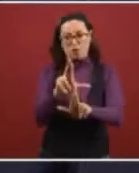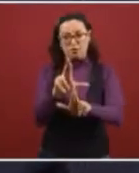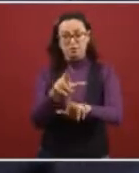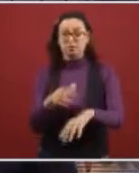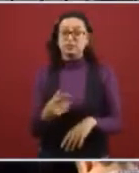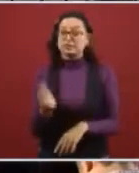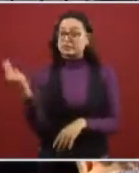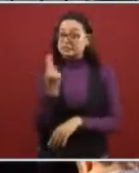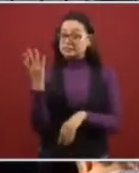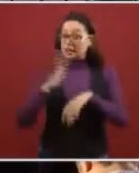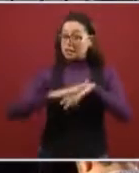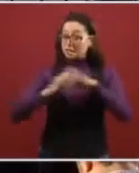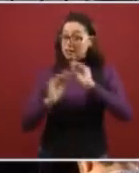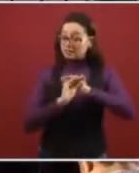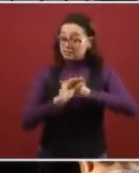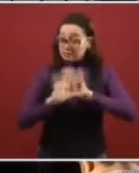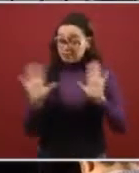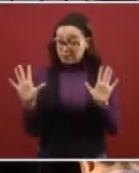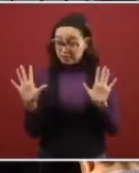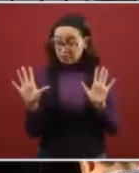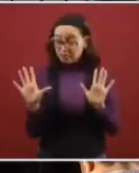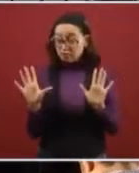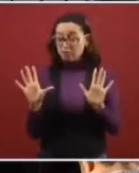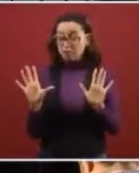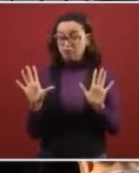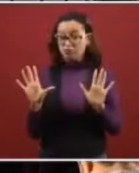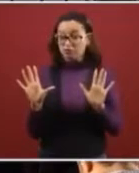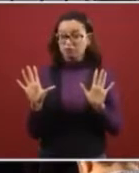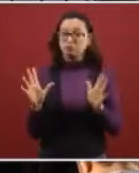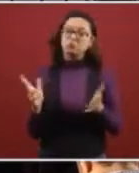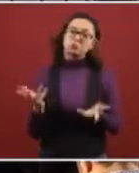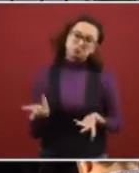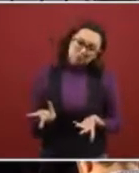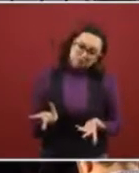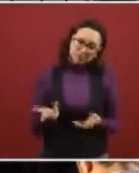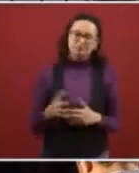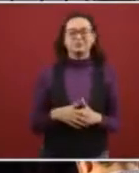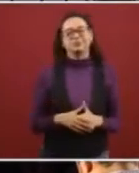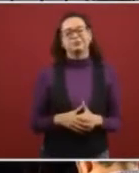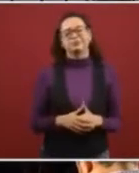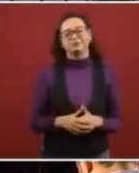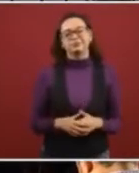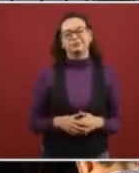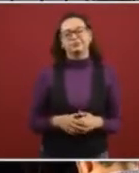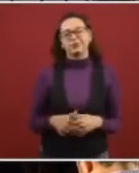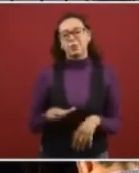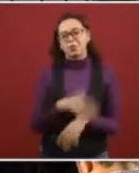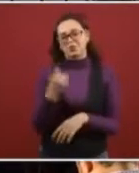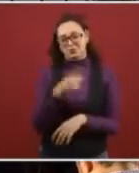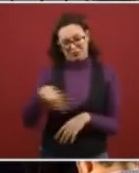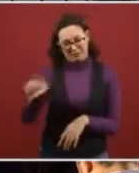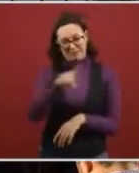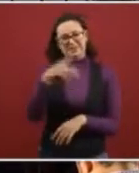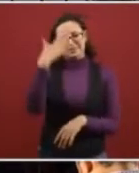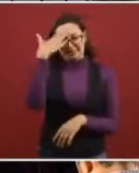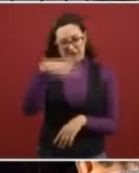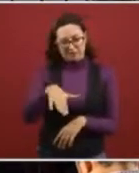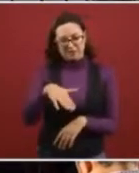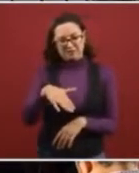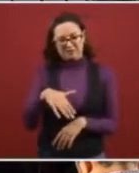Constitution. Precisión, and if we need to have precision, porque ya ven, because as you can see how